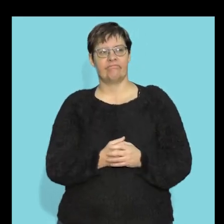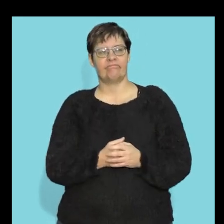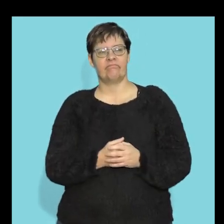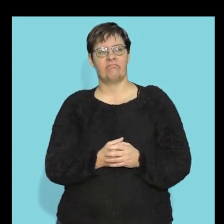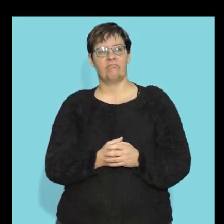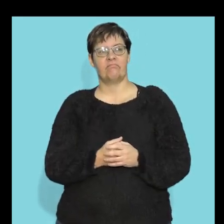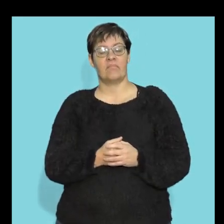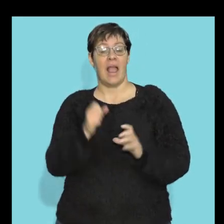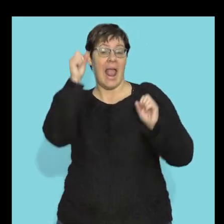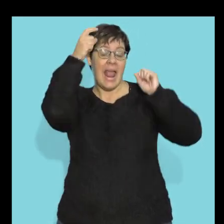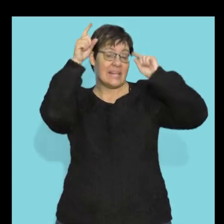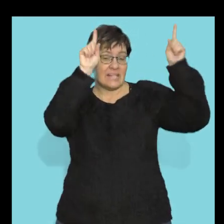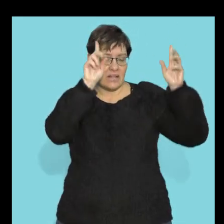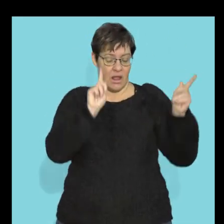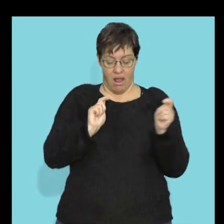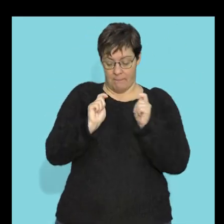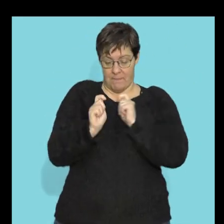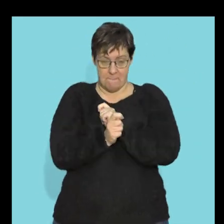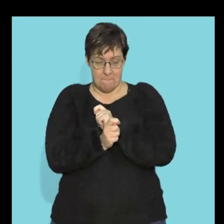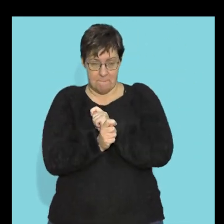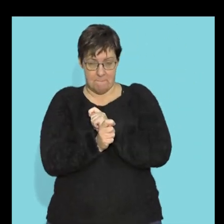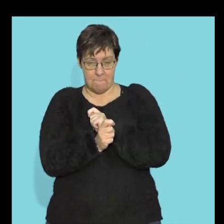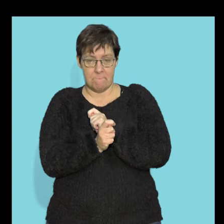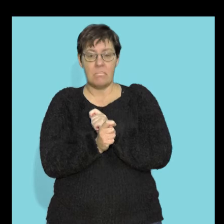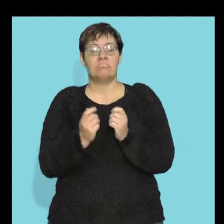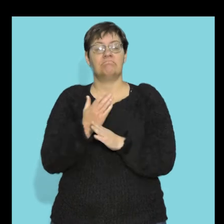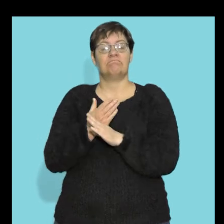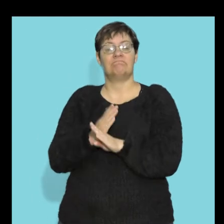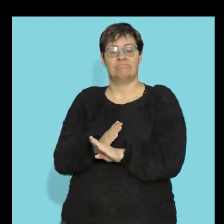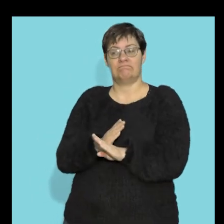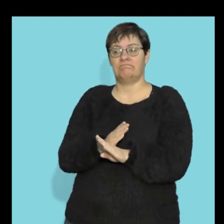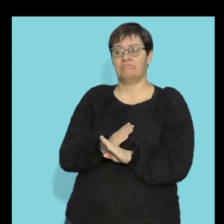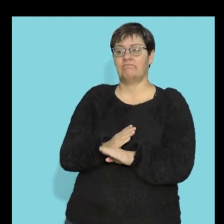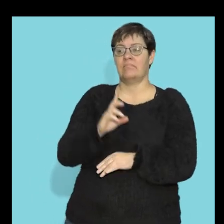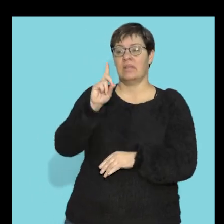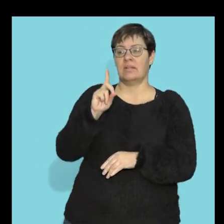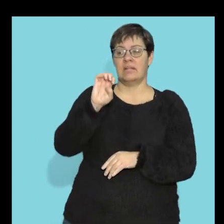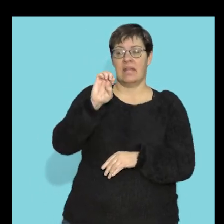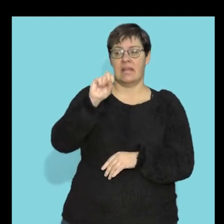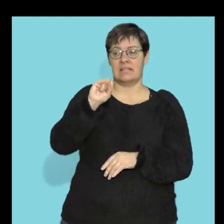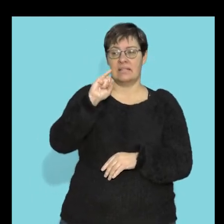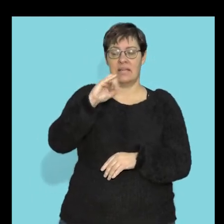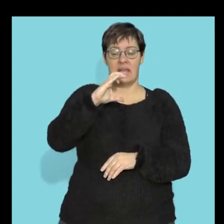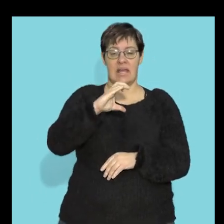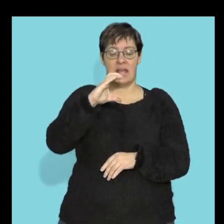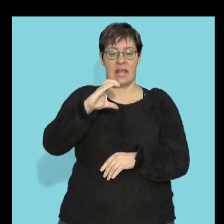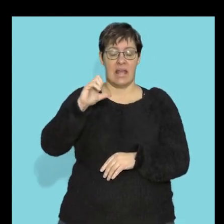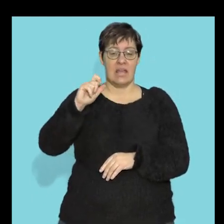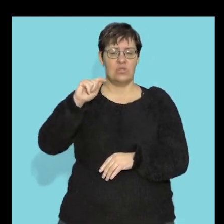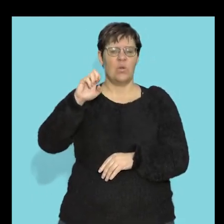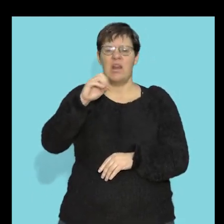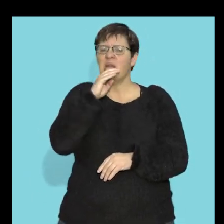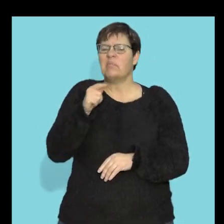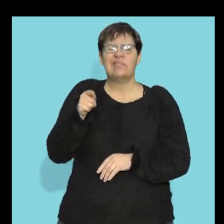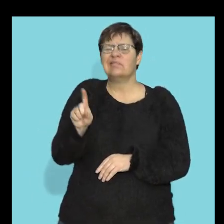are insects adapted for, right, the prevention of desiccation? Desiccation means to dry